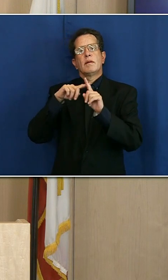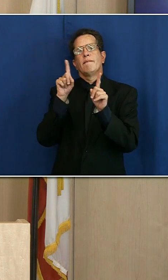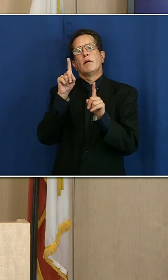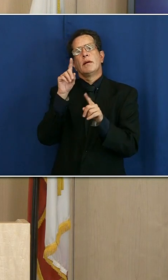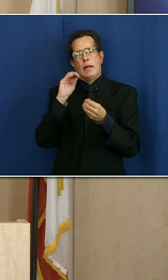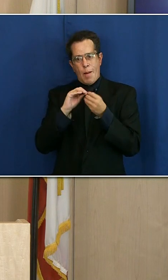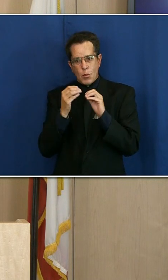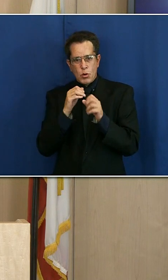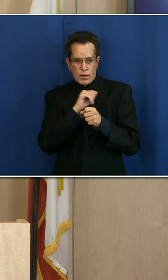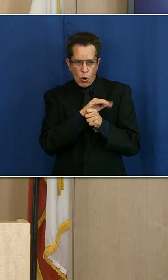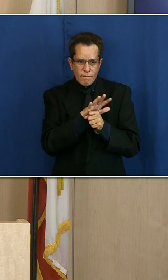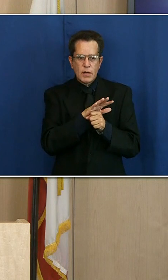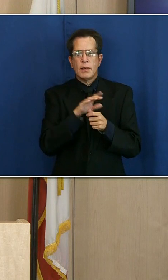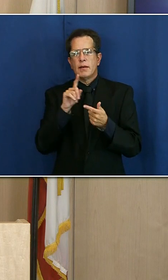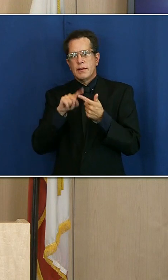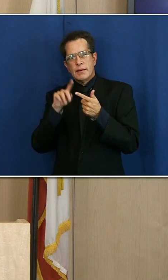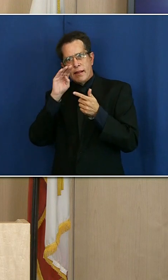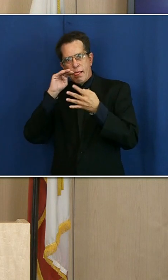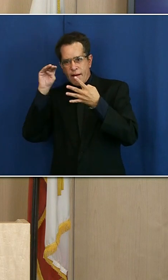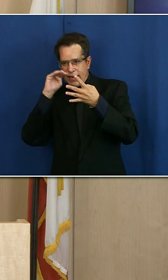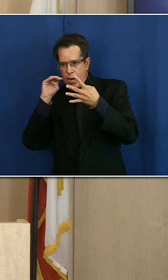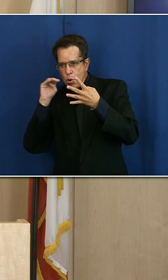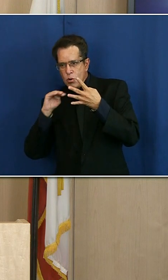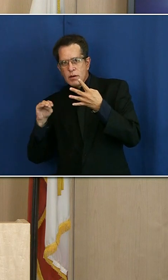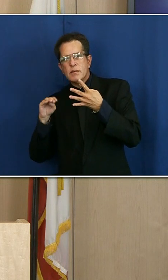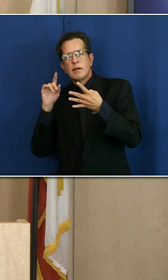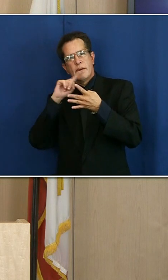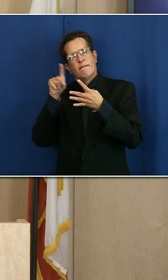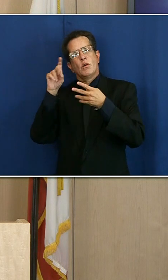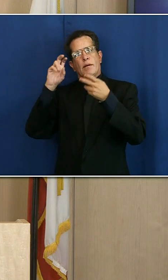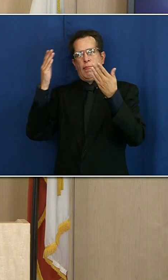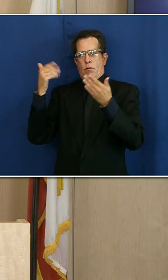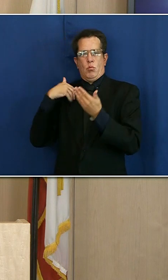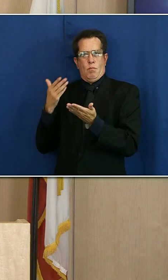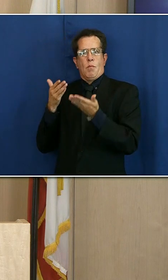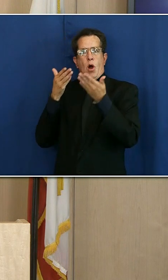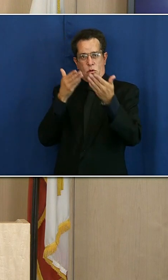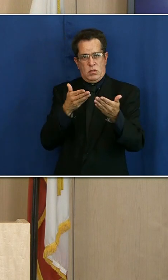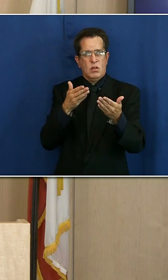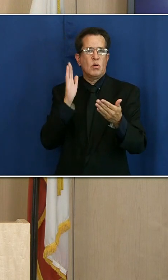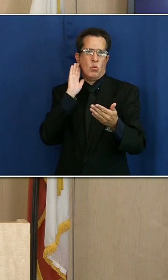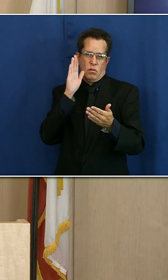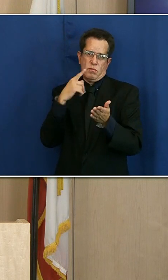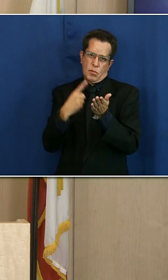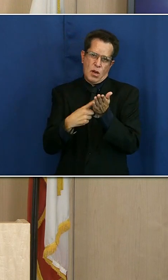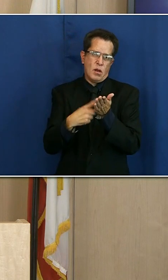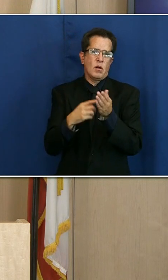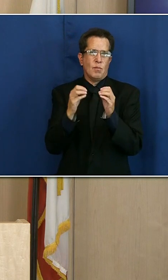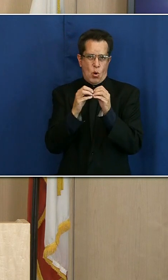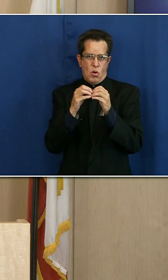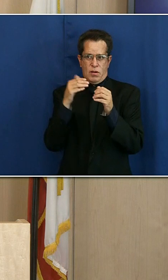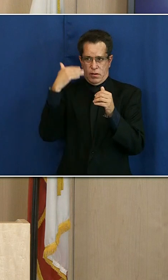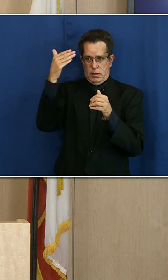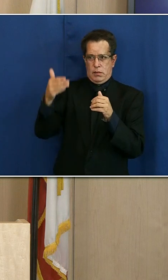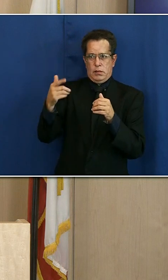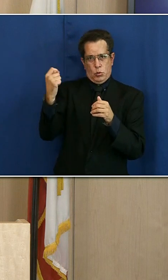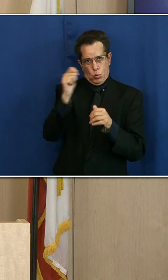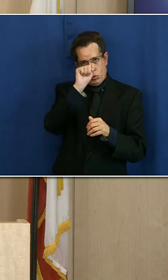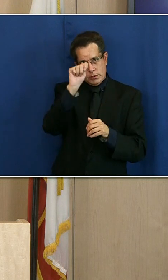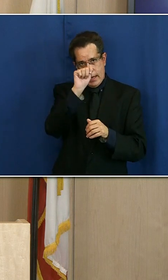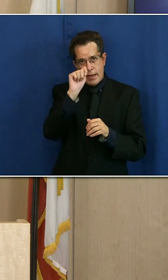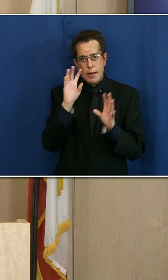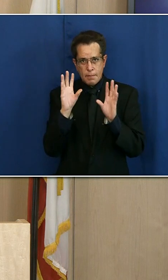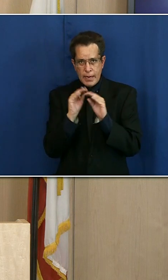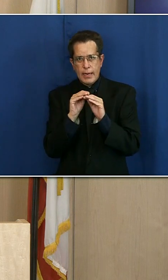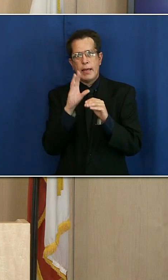case numbers and tiers and other issues that have been raised today. We'll get a thorough update at that meeting, and the